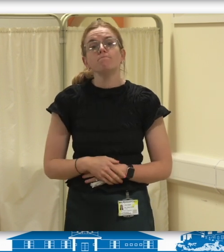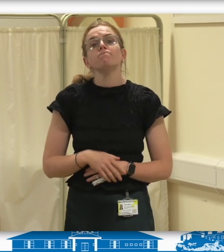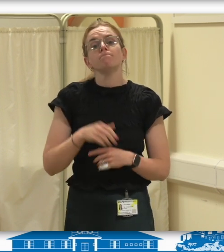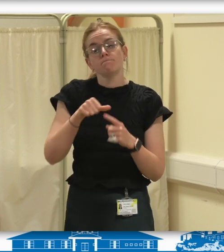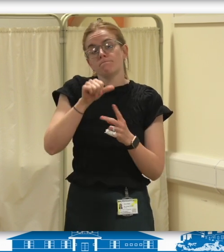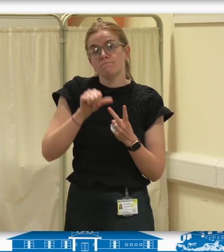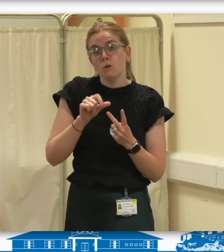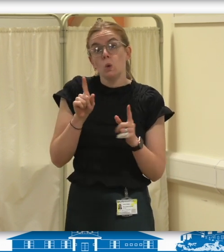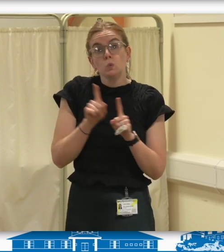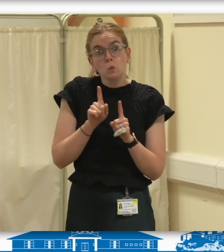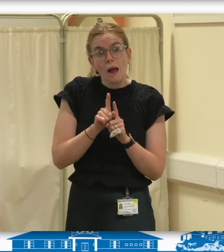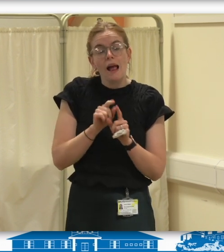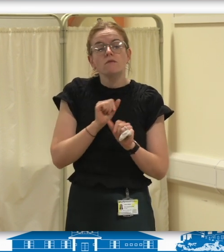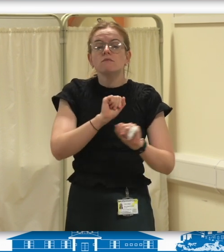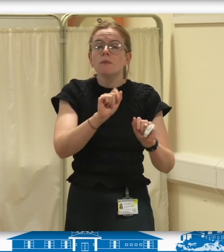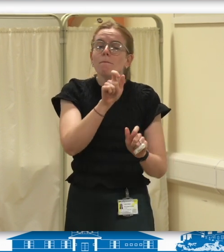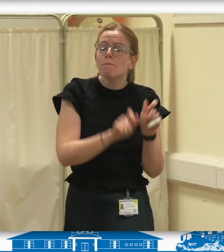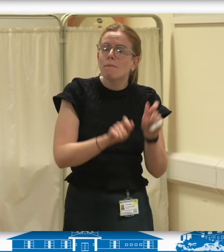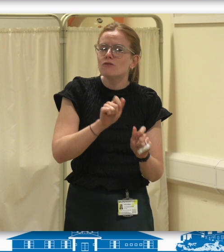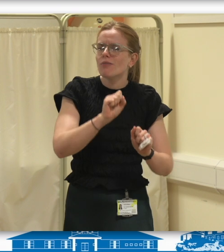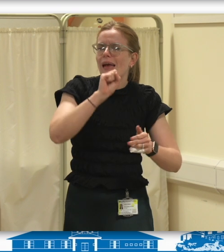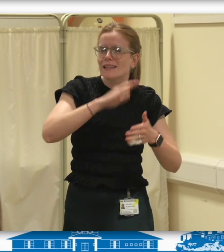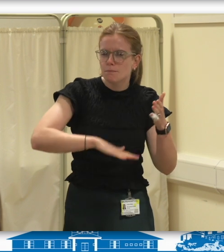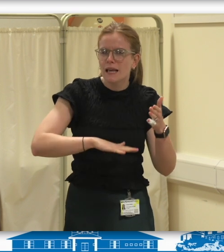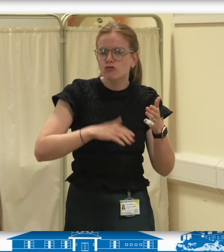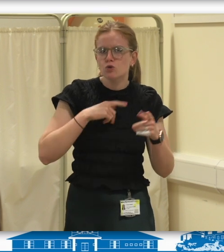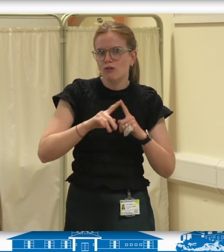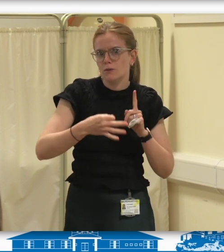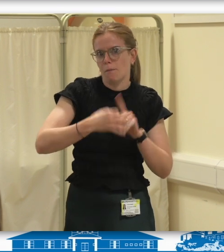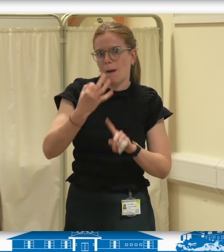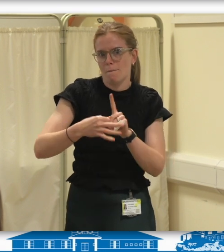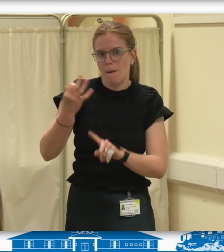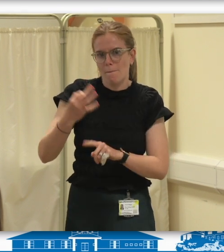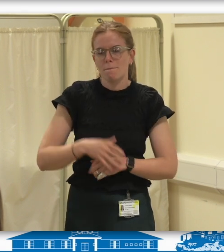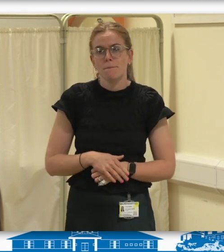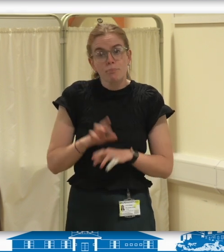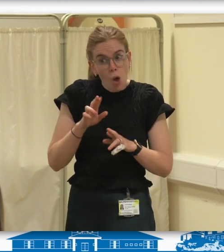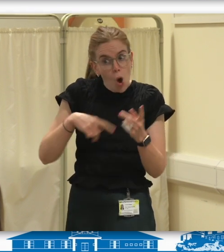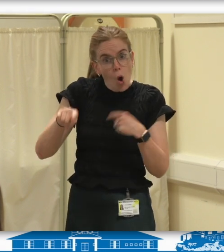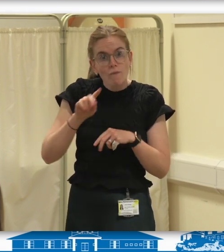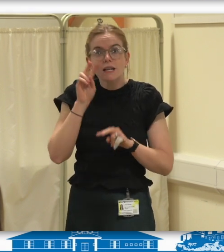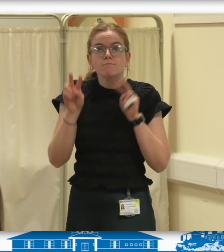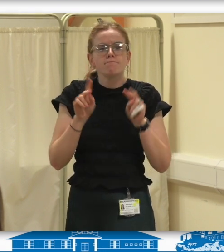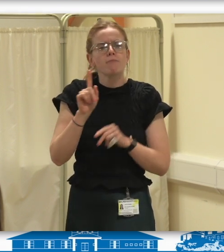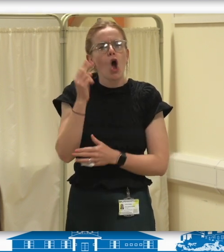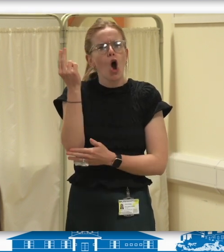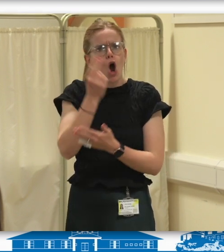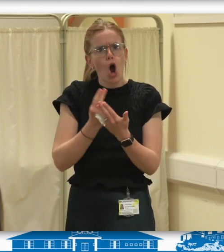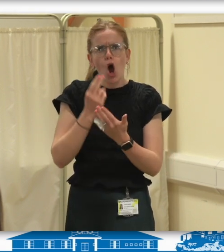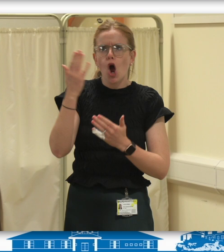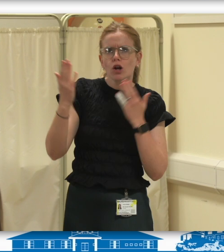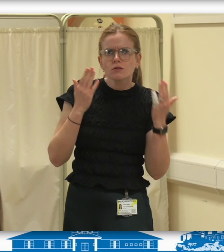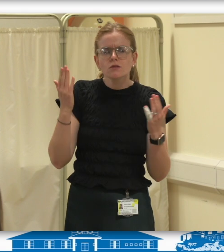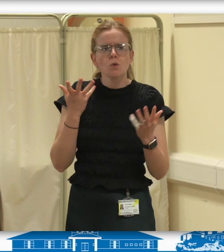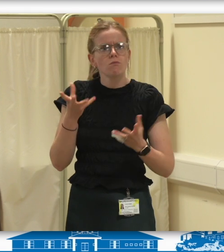that make a difference to patients' experience. So hopefully as you've travelled the hospital, you've seen art, or